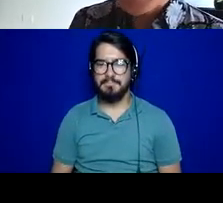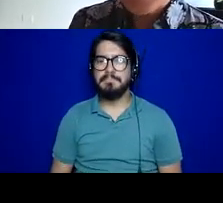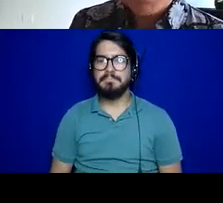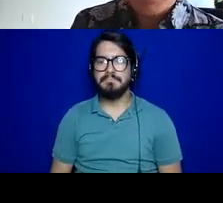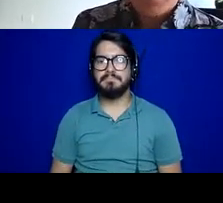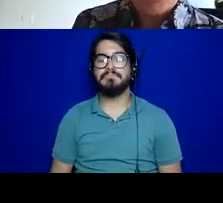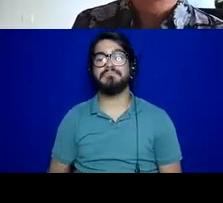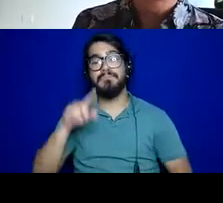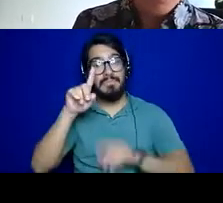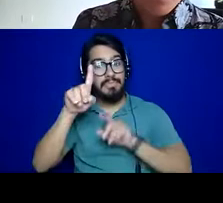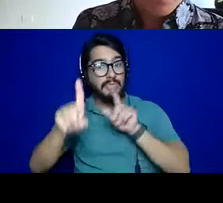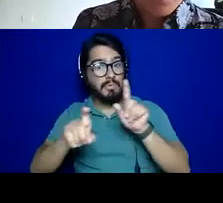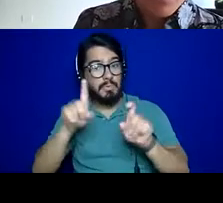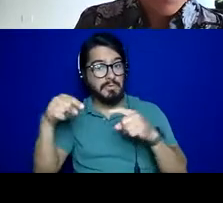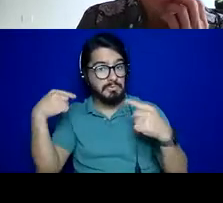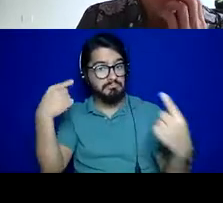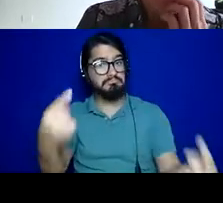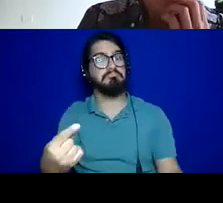Any questions about this?